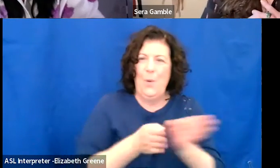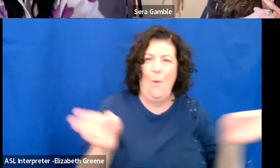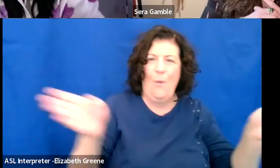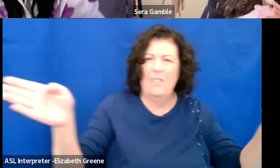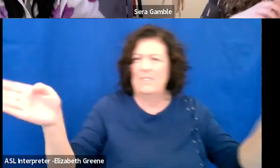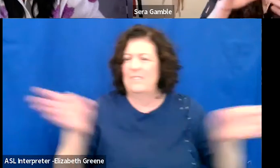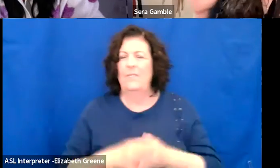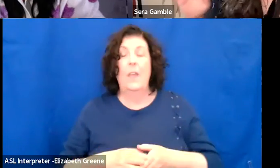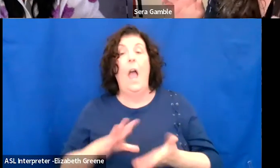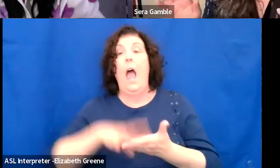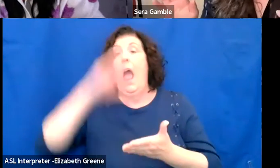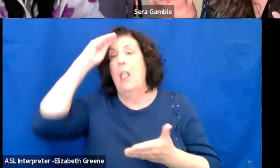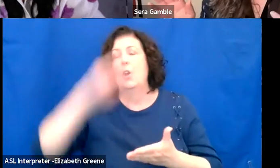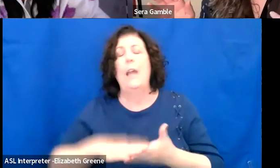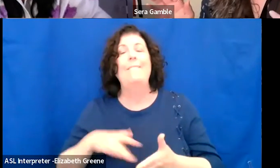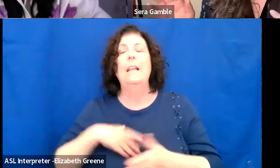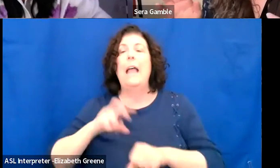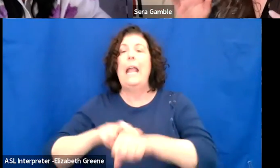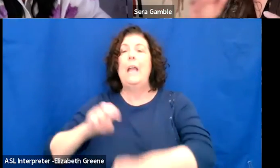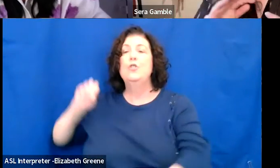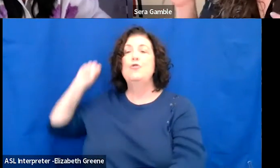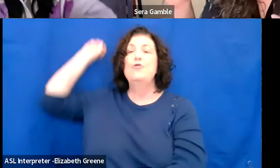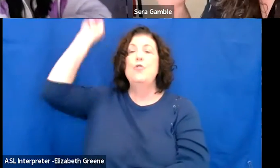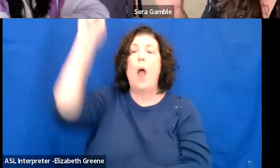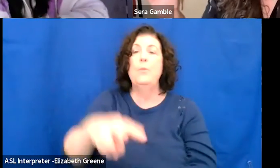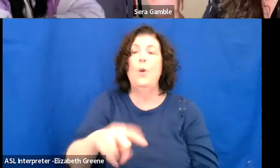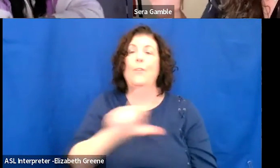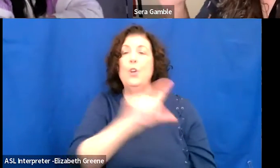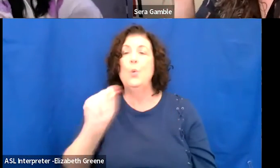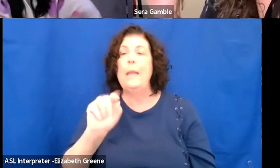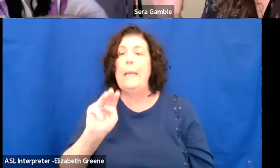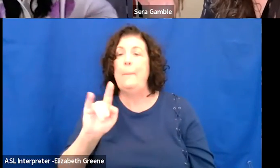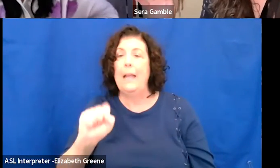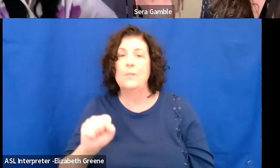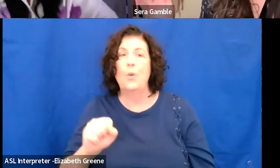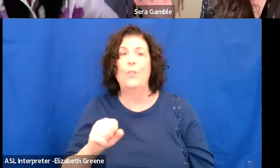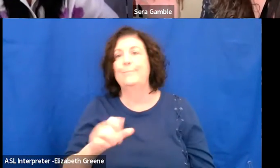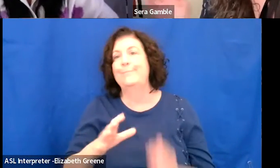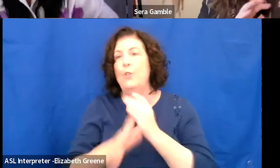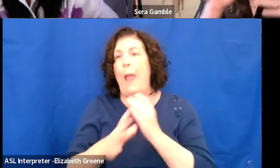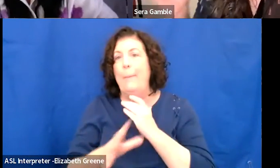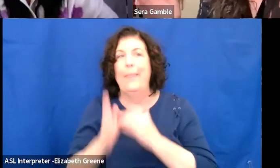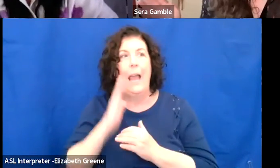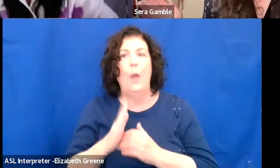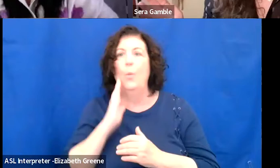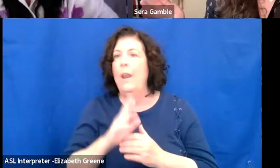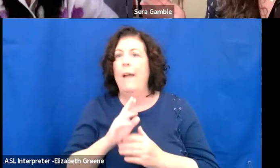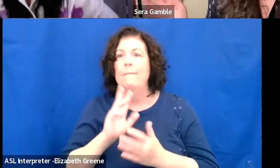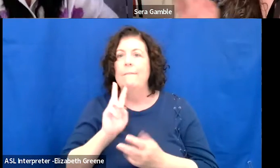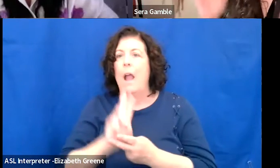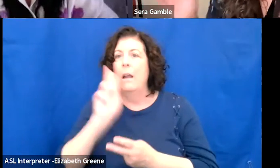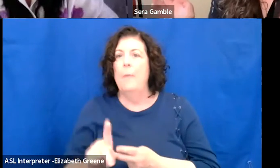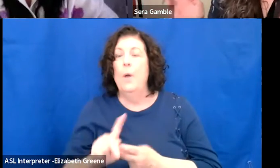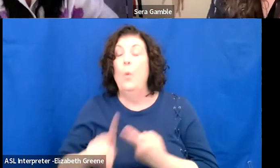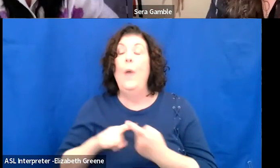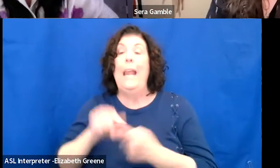over 20 miles of crap I would have completely fucked up when I was working with Greg, because he knows how to handle everything, right?